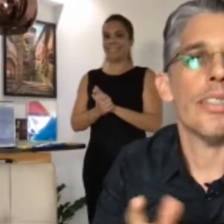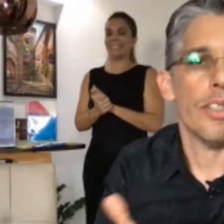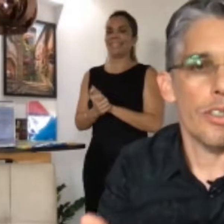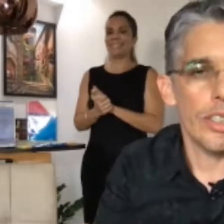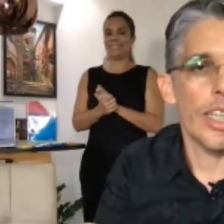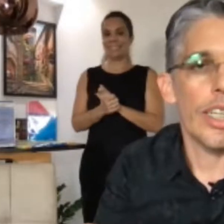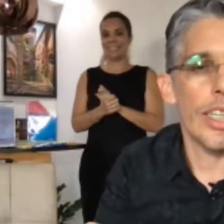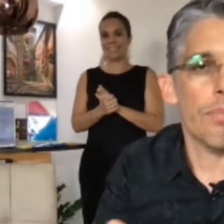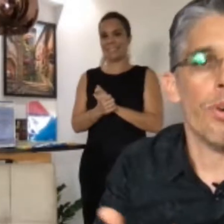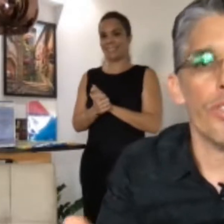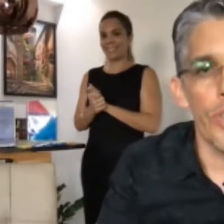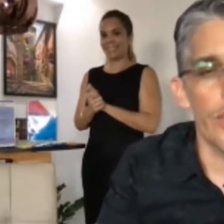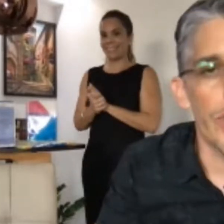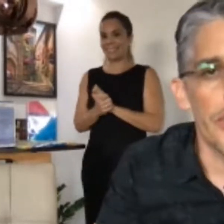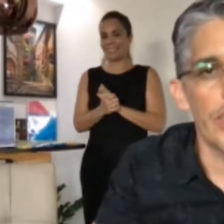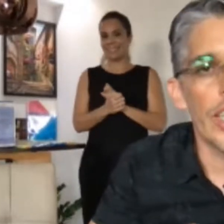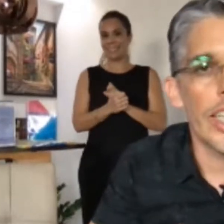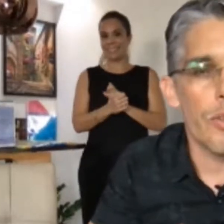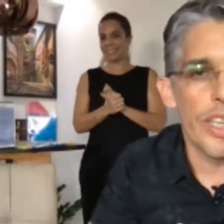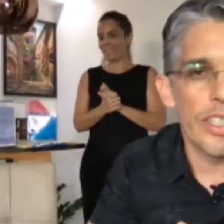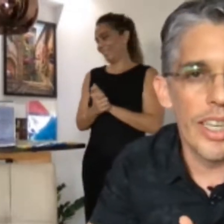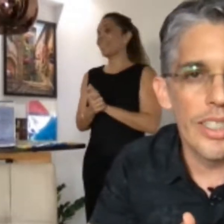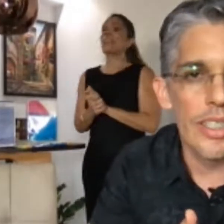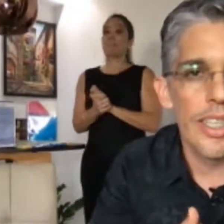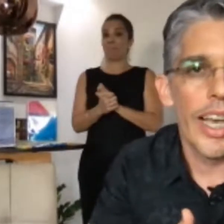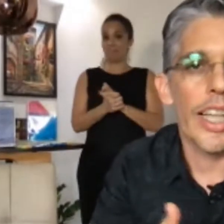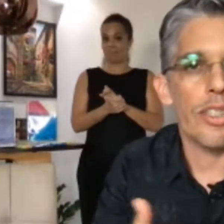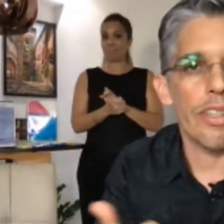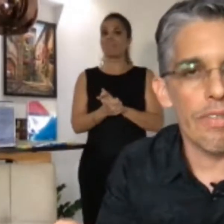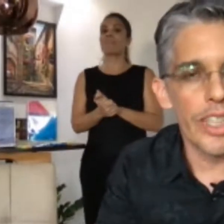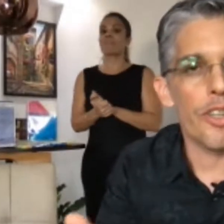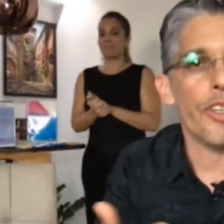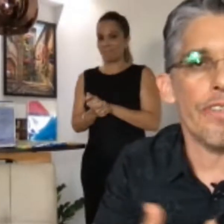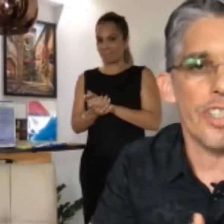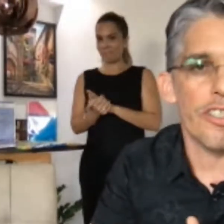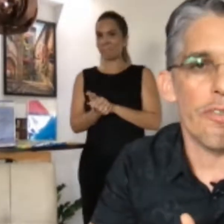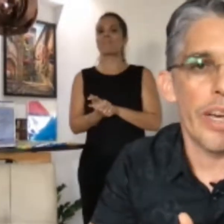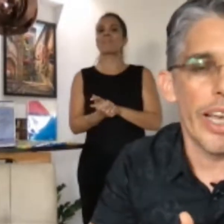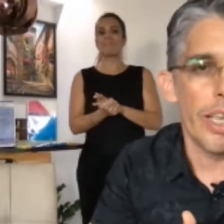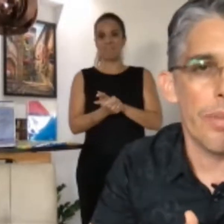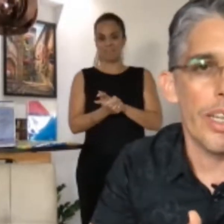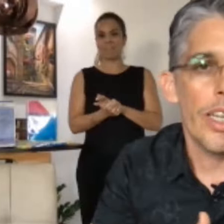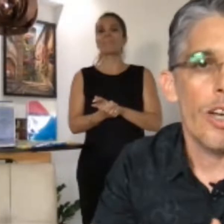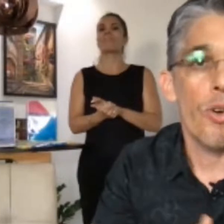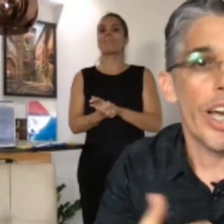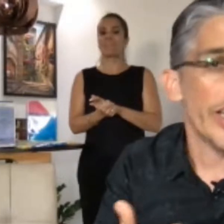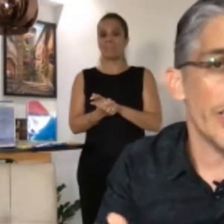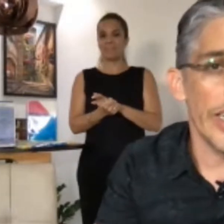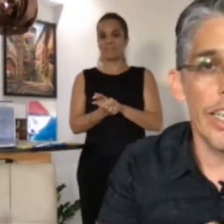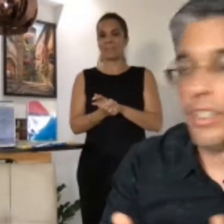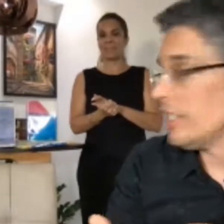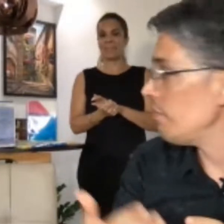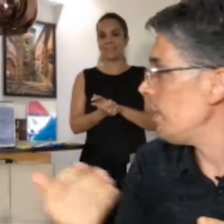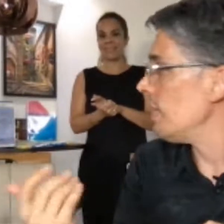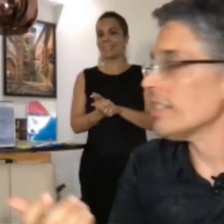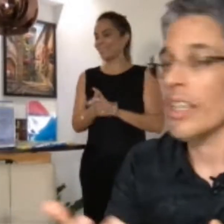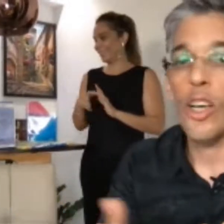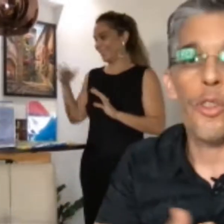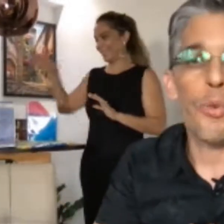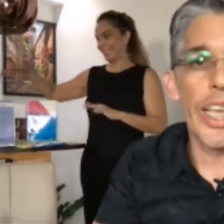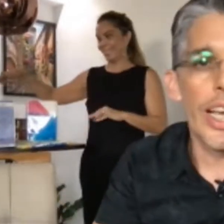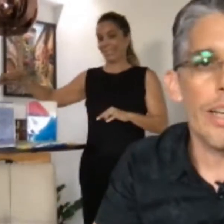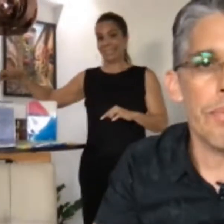ProLingui, the post-graduation in linguistics at the Federal University of Paraíba, who kindly conceived